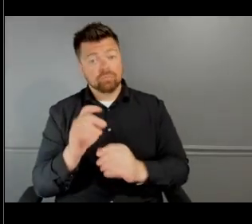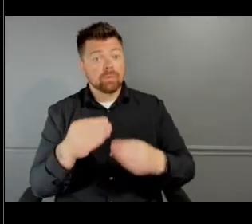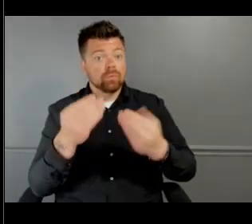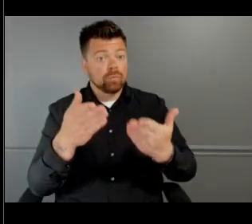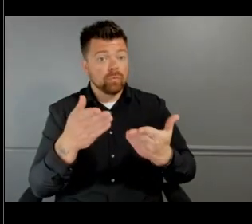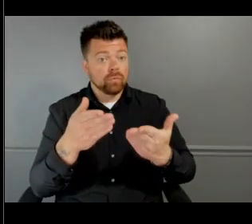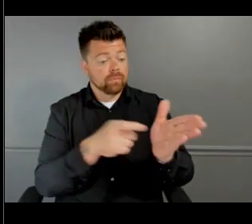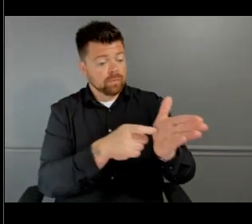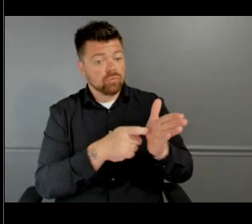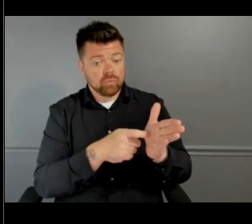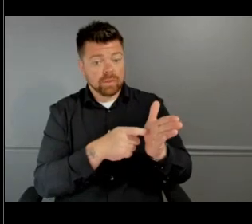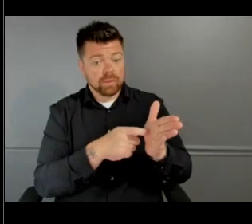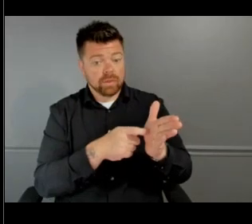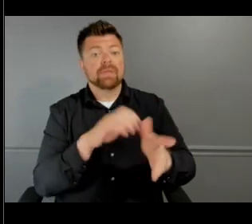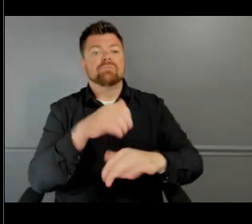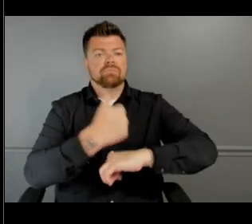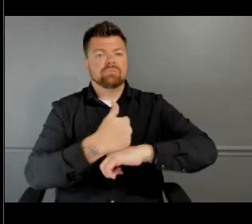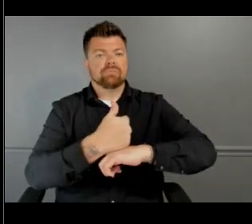Requirement 7.